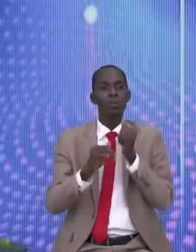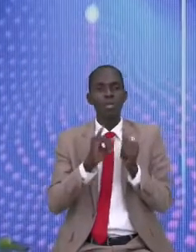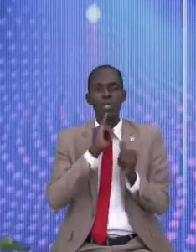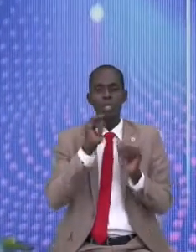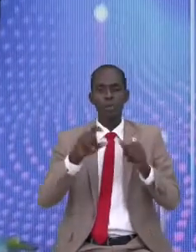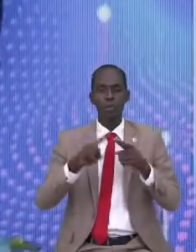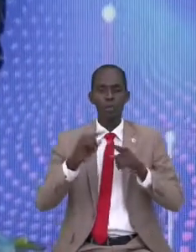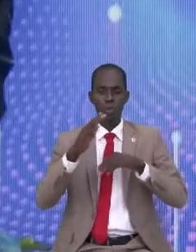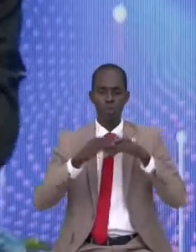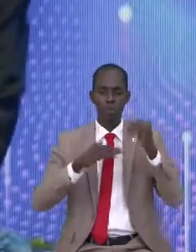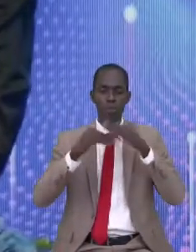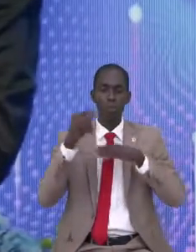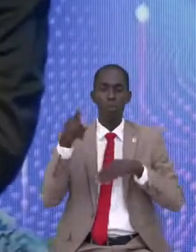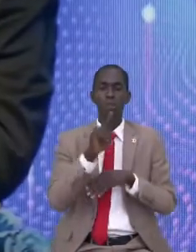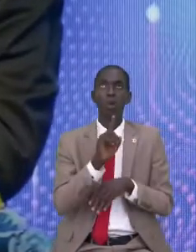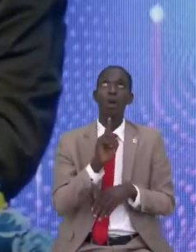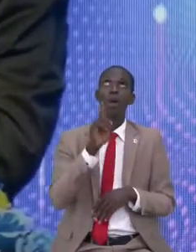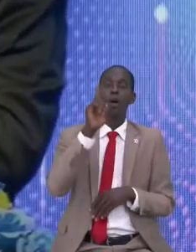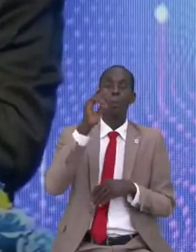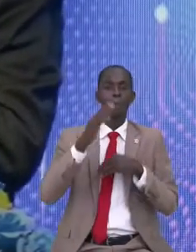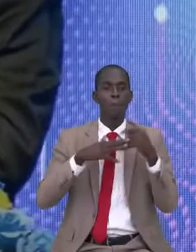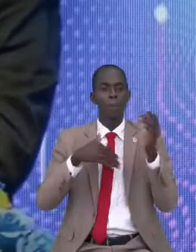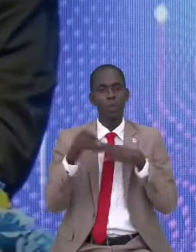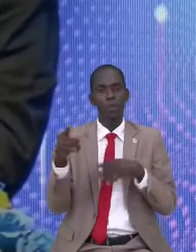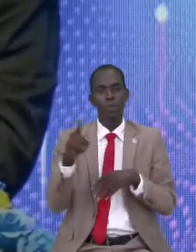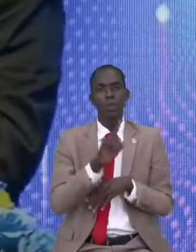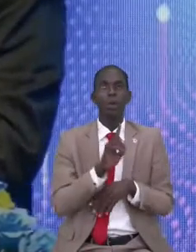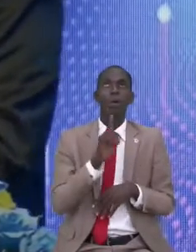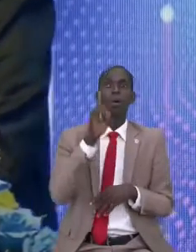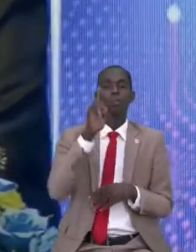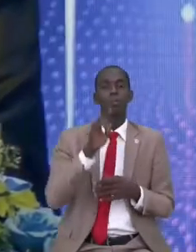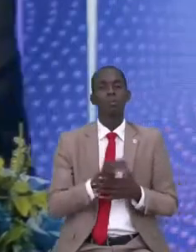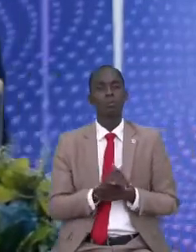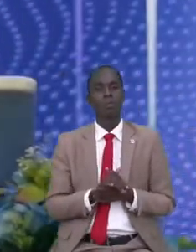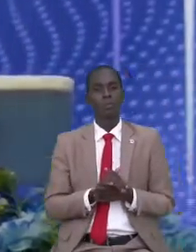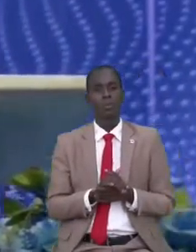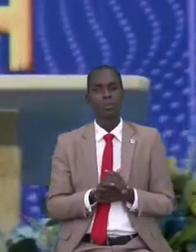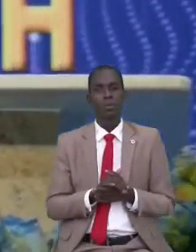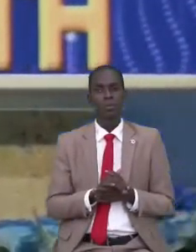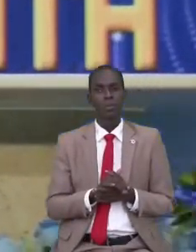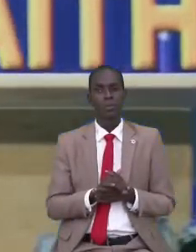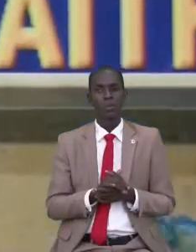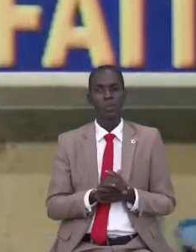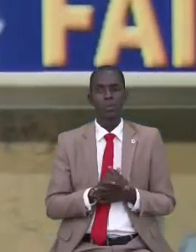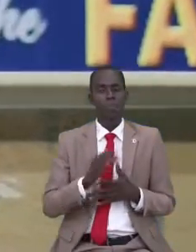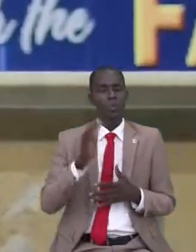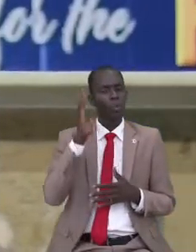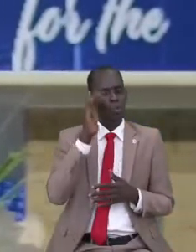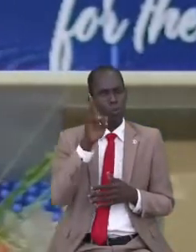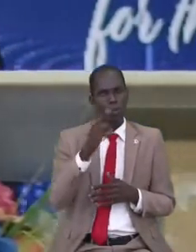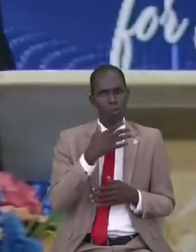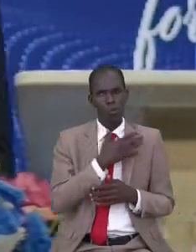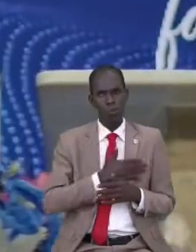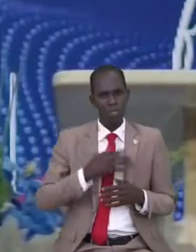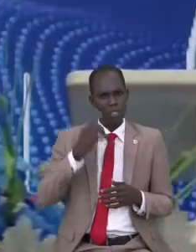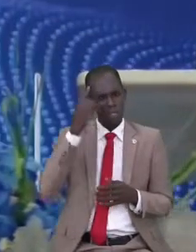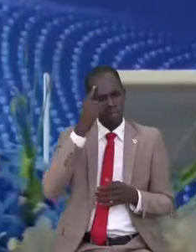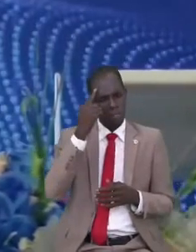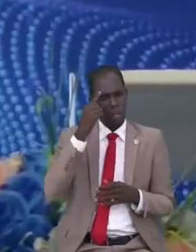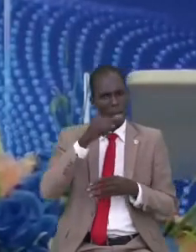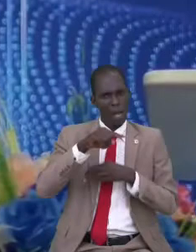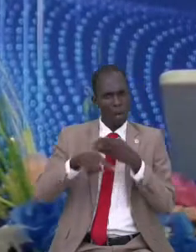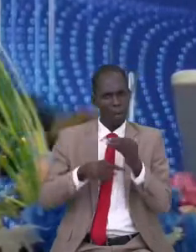you up. Able to build you up. Will you please think about building